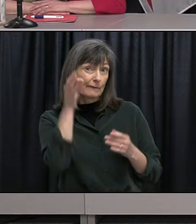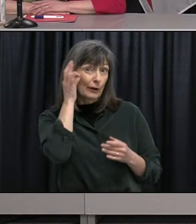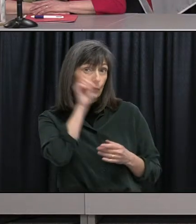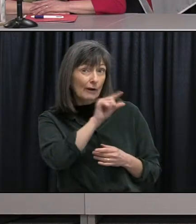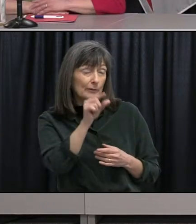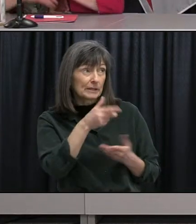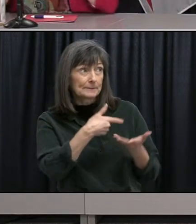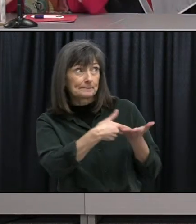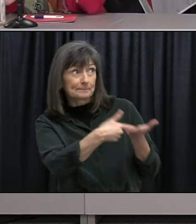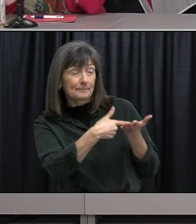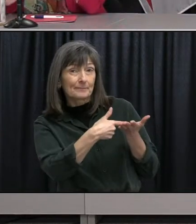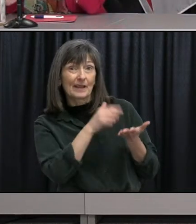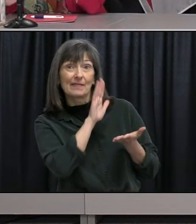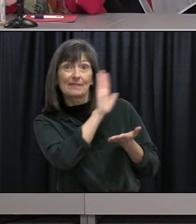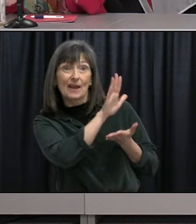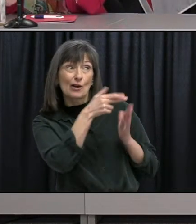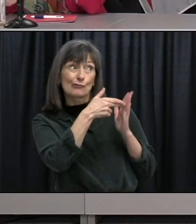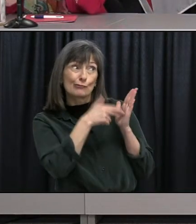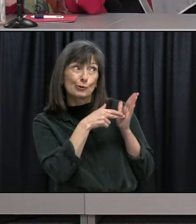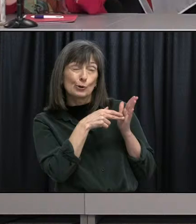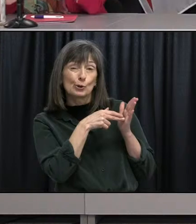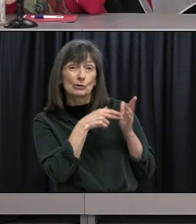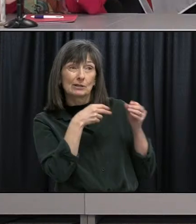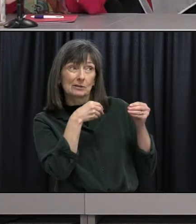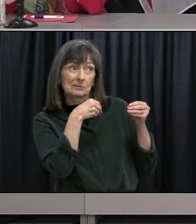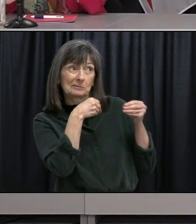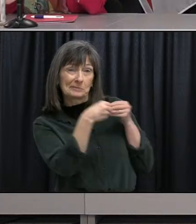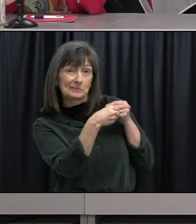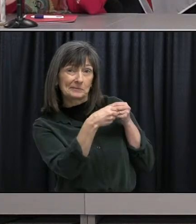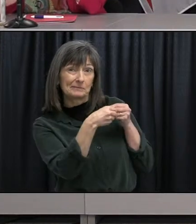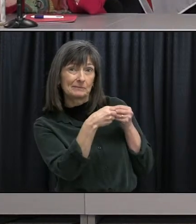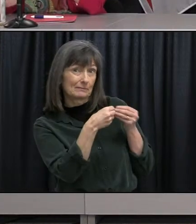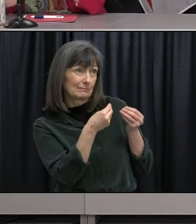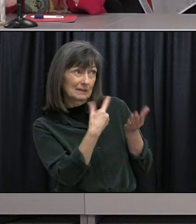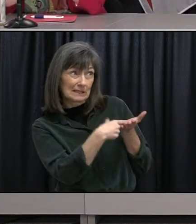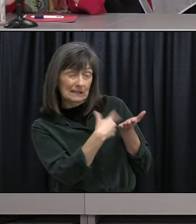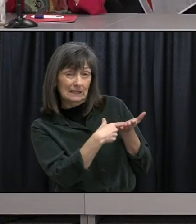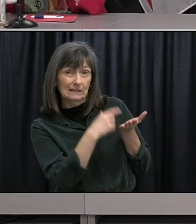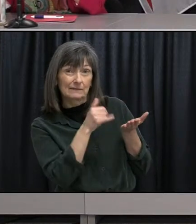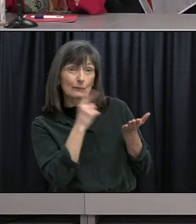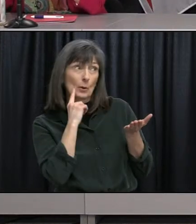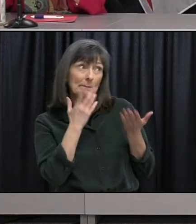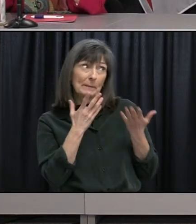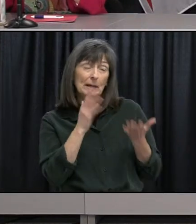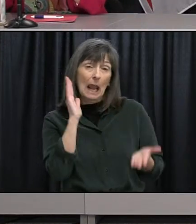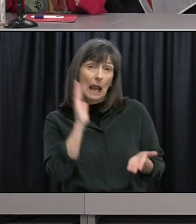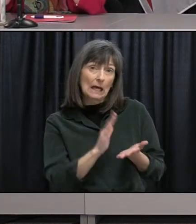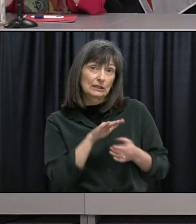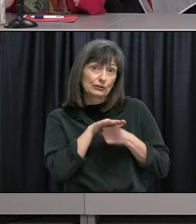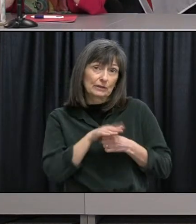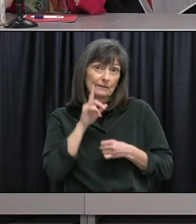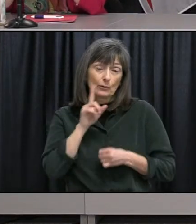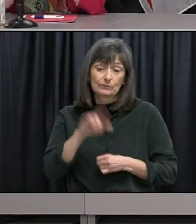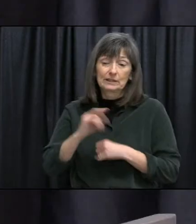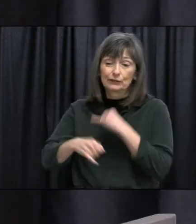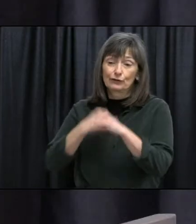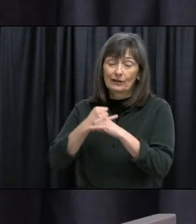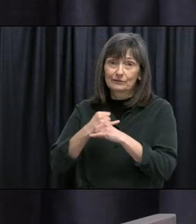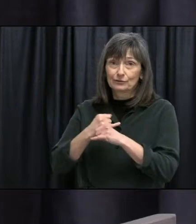to try and get the federal government to bring in similar measures to decrease the burden for rotational workers who work